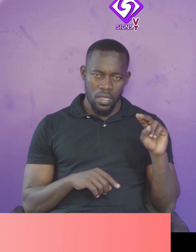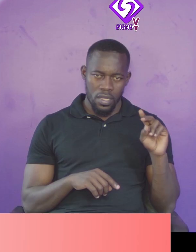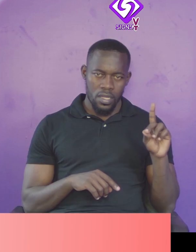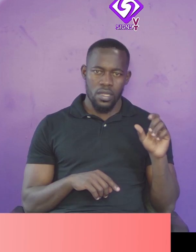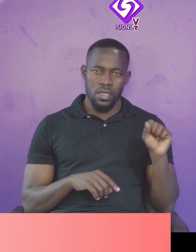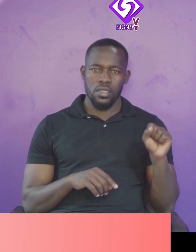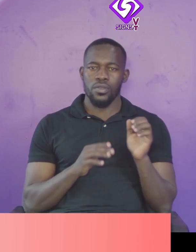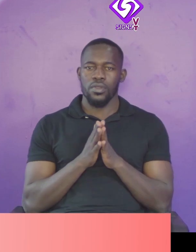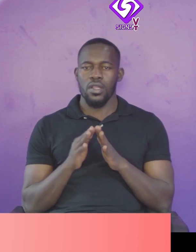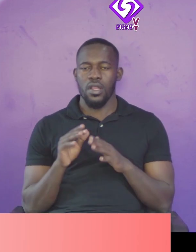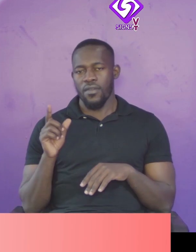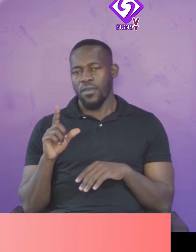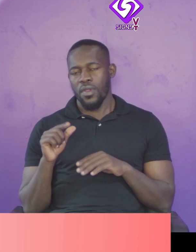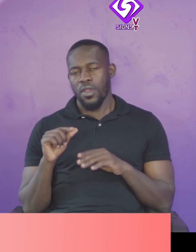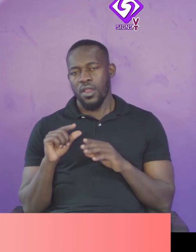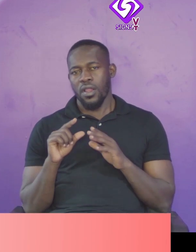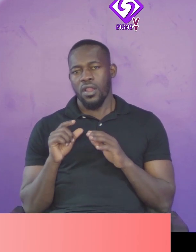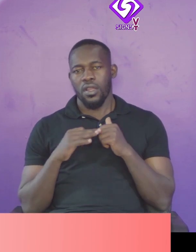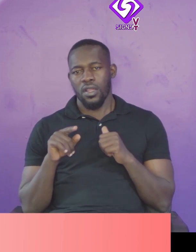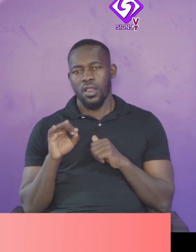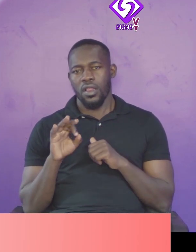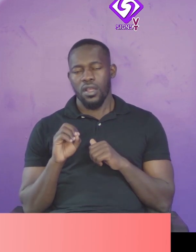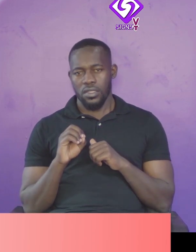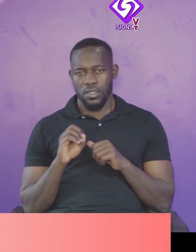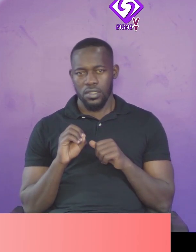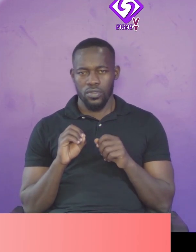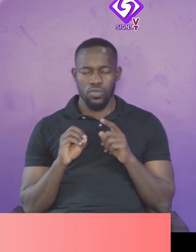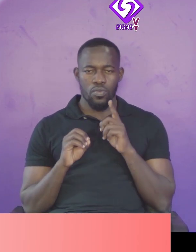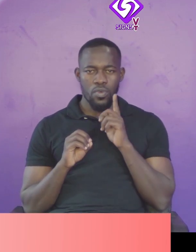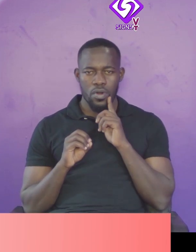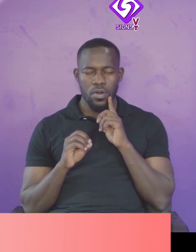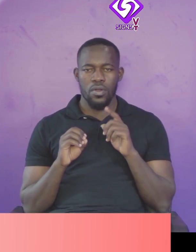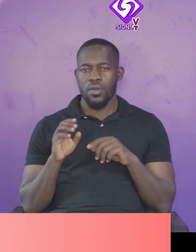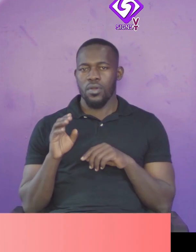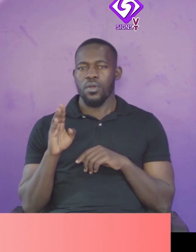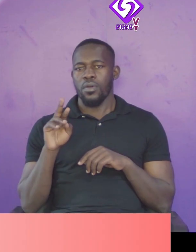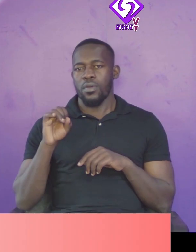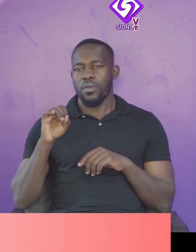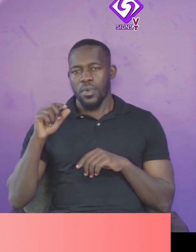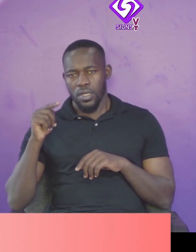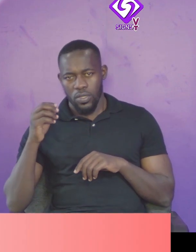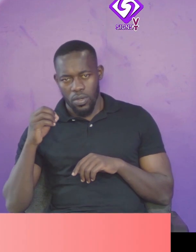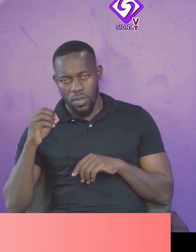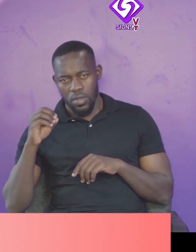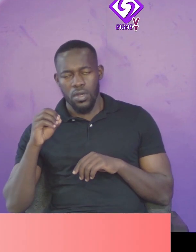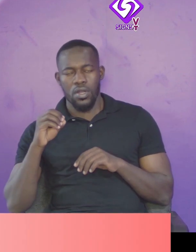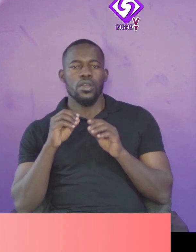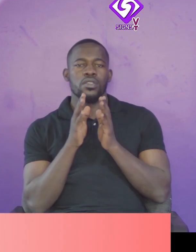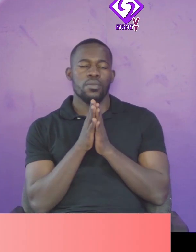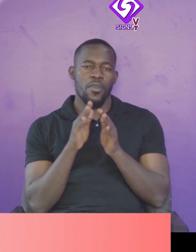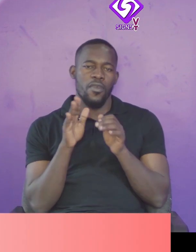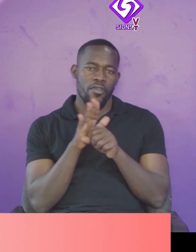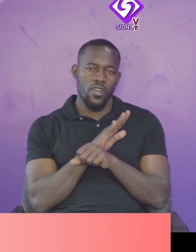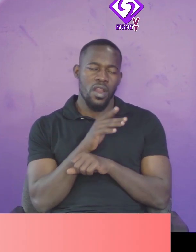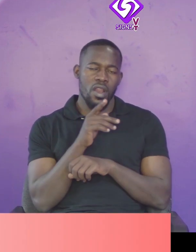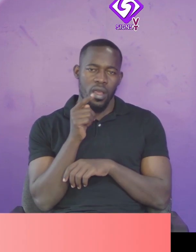a death for Liverpool, 8:30 p.m. Then tomorrow, Brighton versus West Ham. Then Fulham versus Crystal Palace.